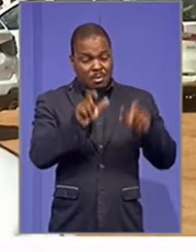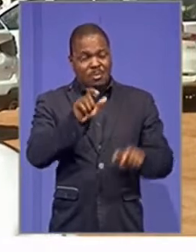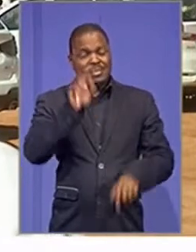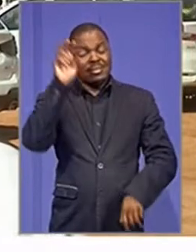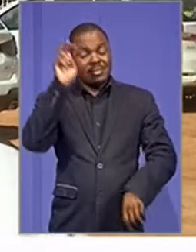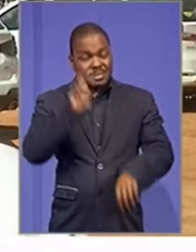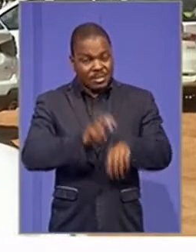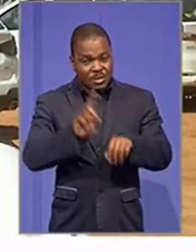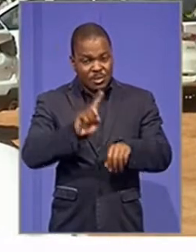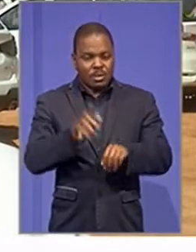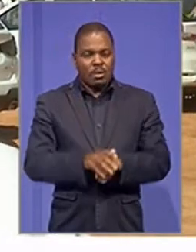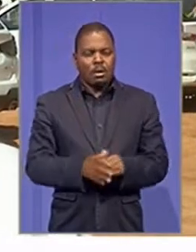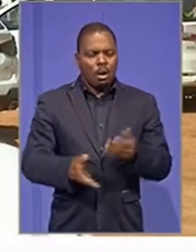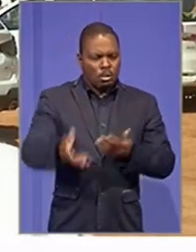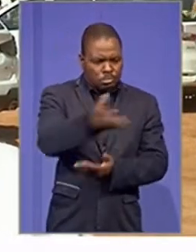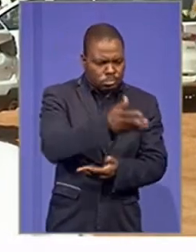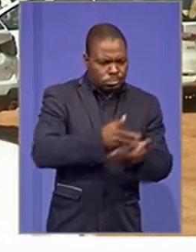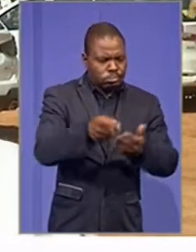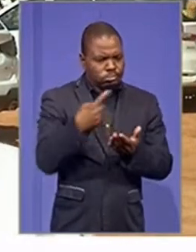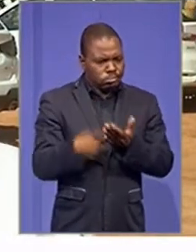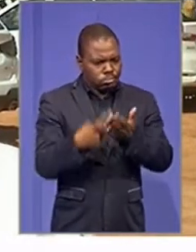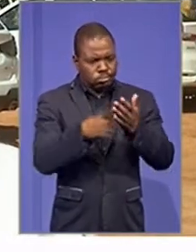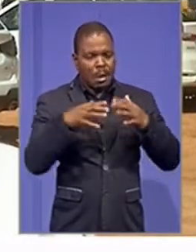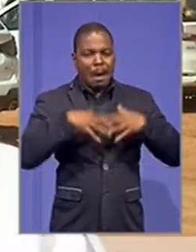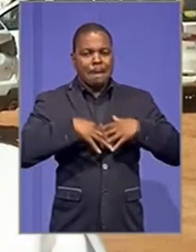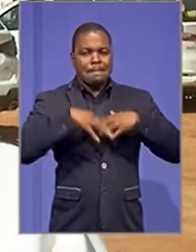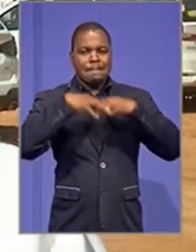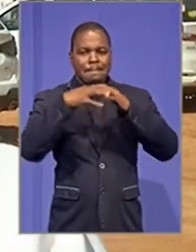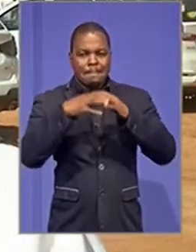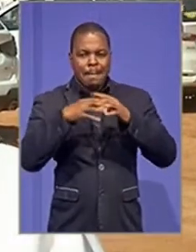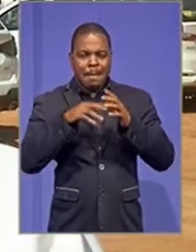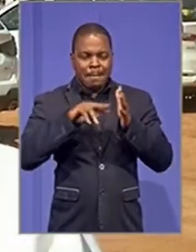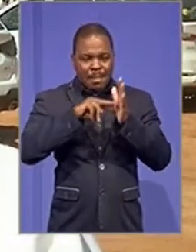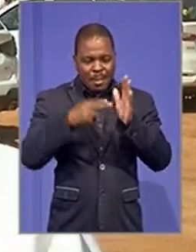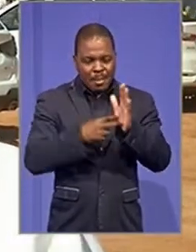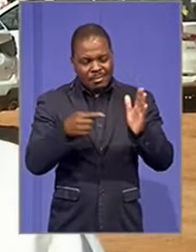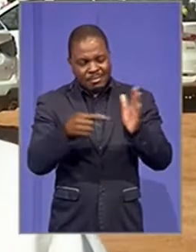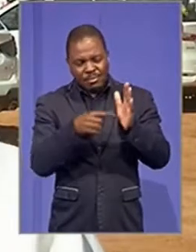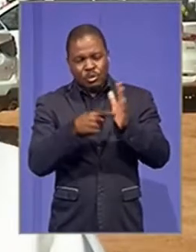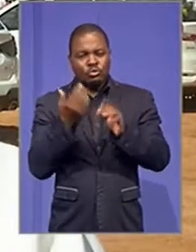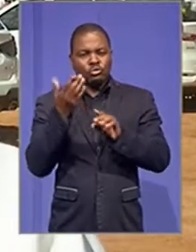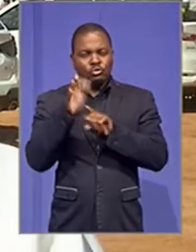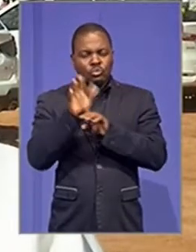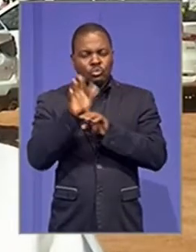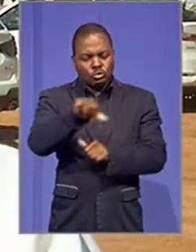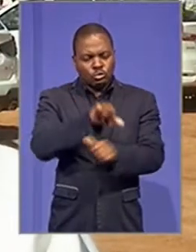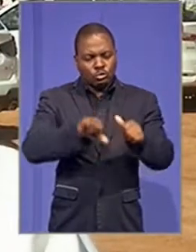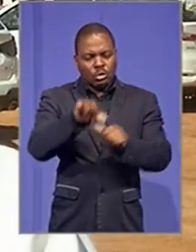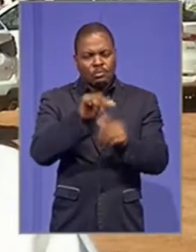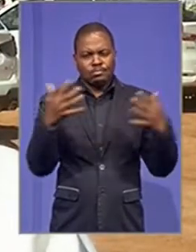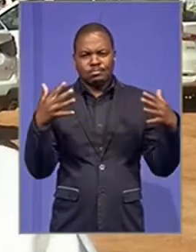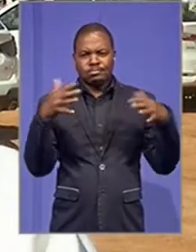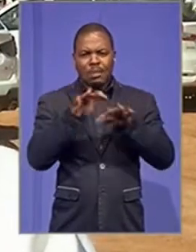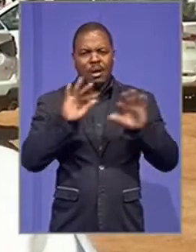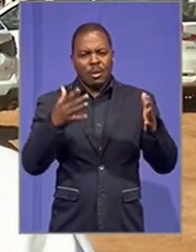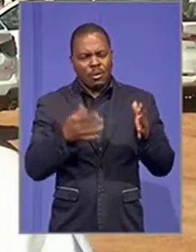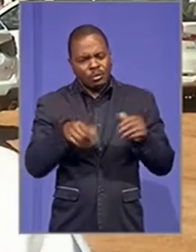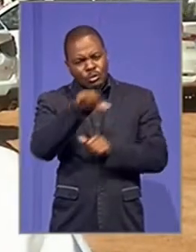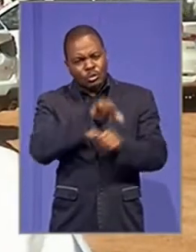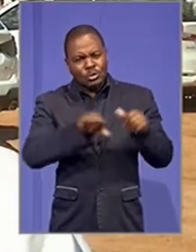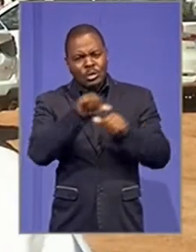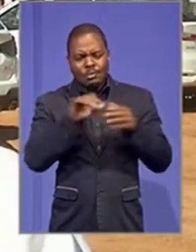give us a roadmap for social cohesion. Unpack what this social